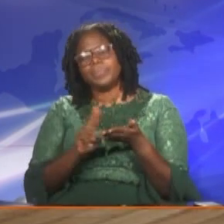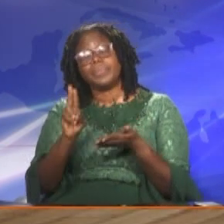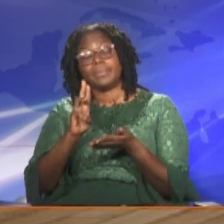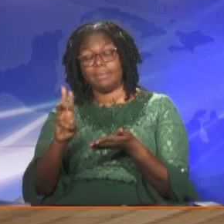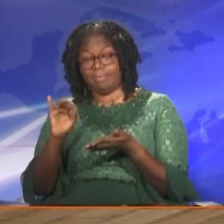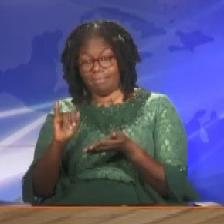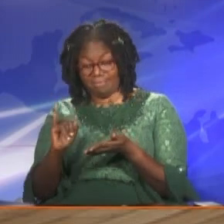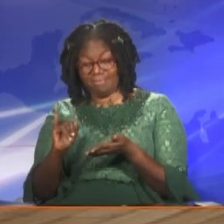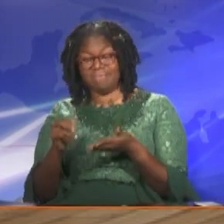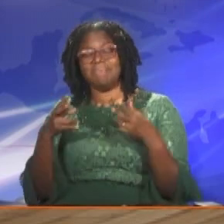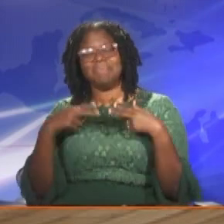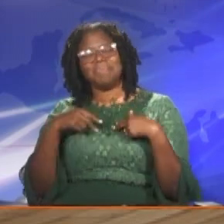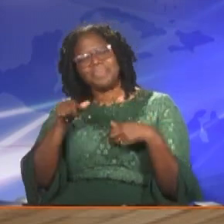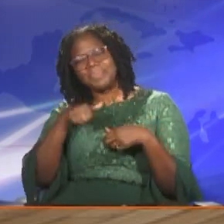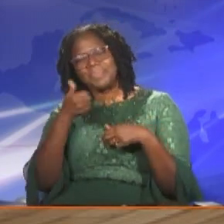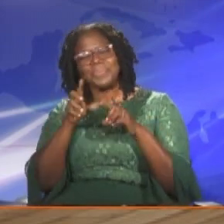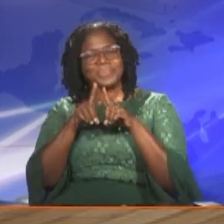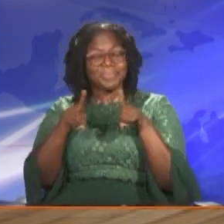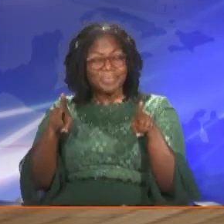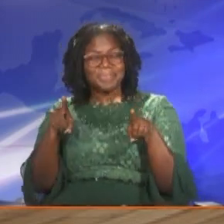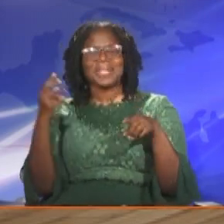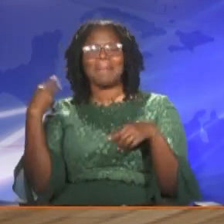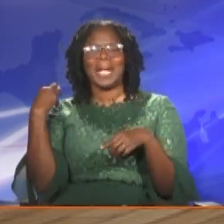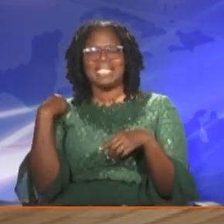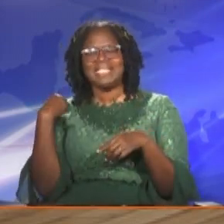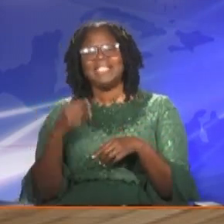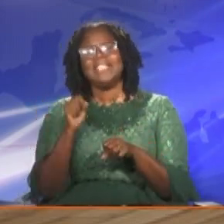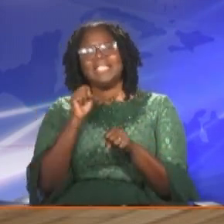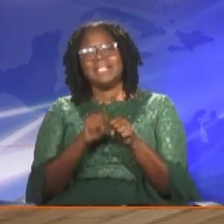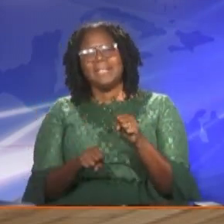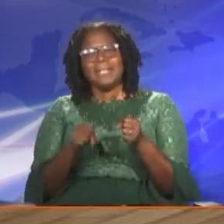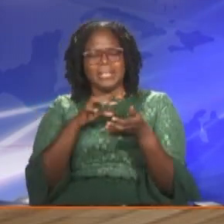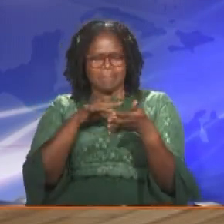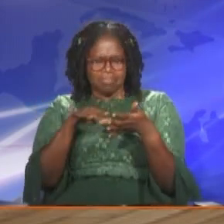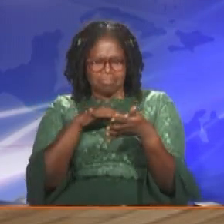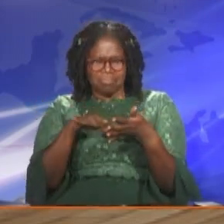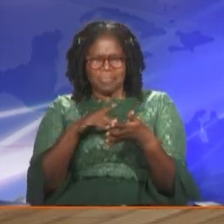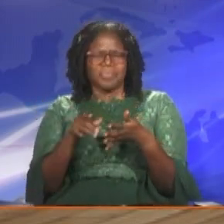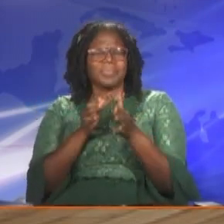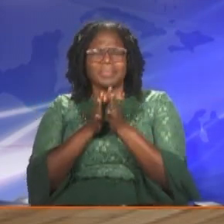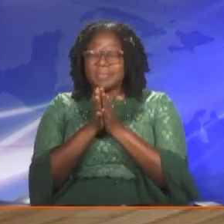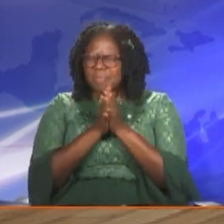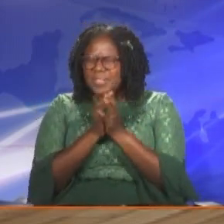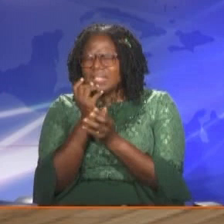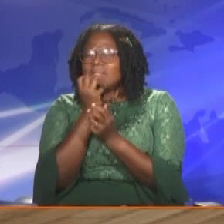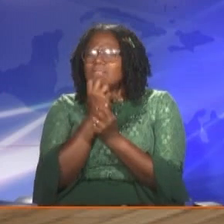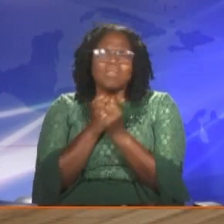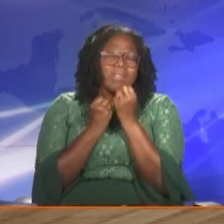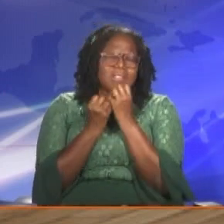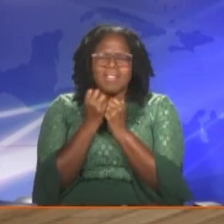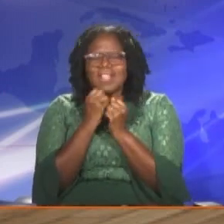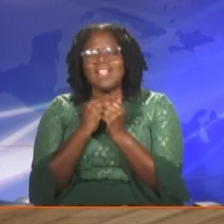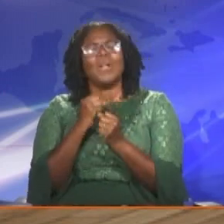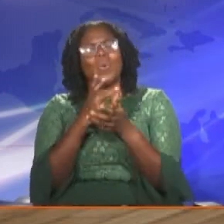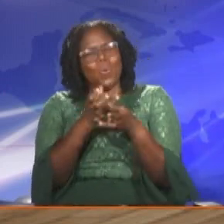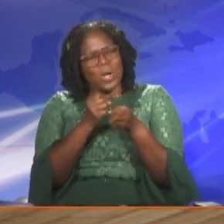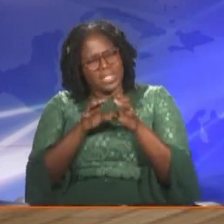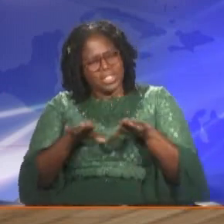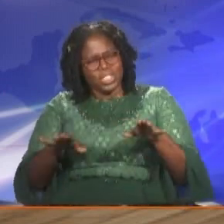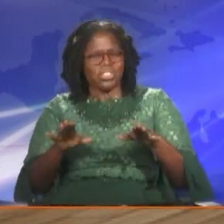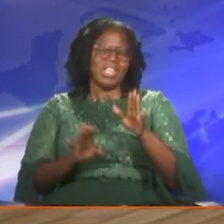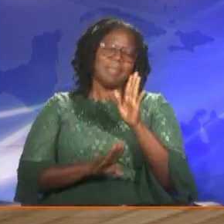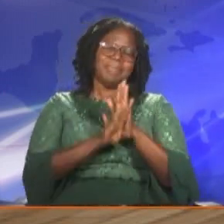Dr. Taklal Singh has done extensive research in disability studies and has a passion for the overall well-being of